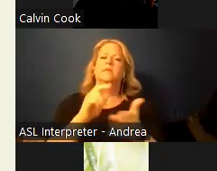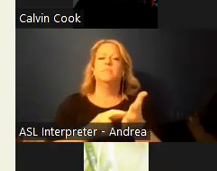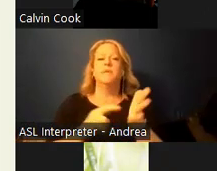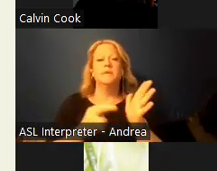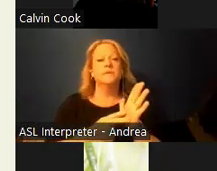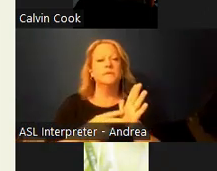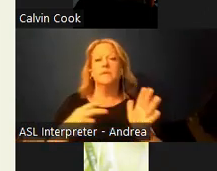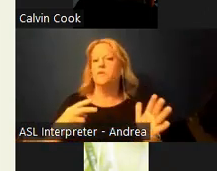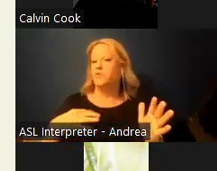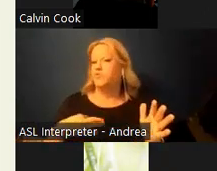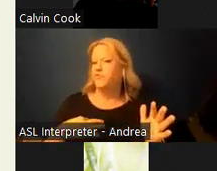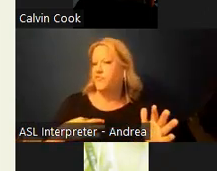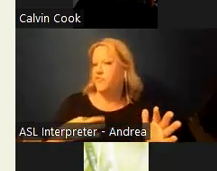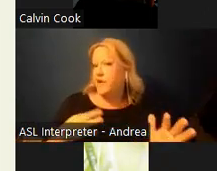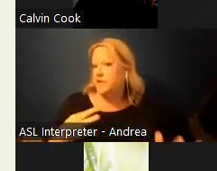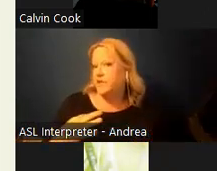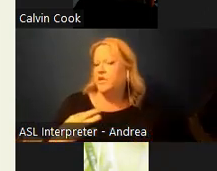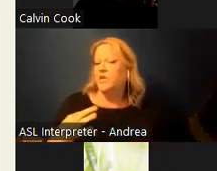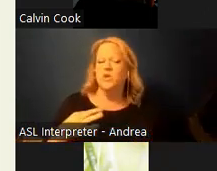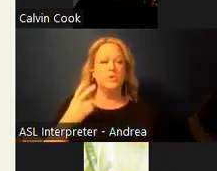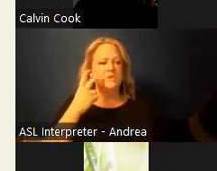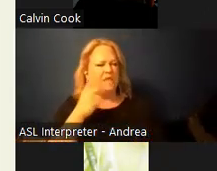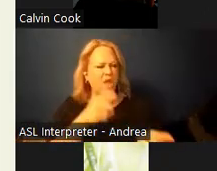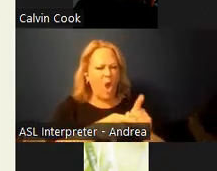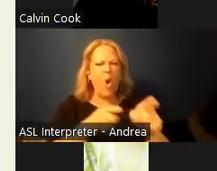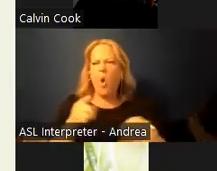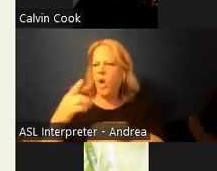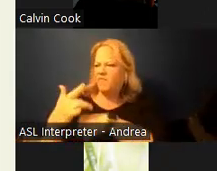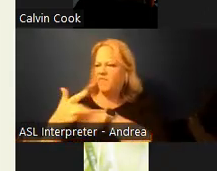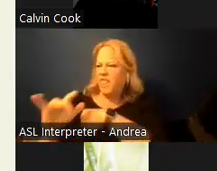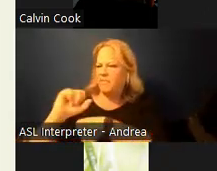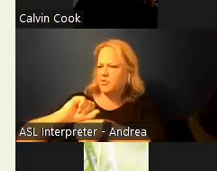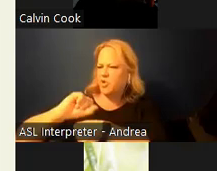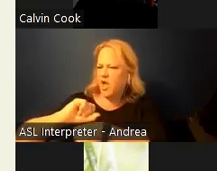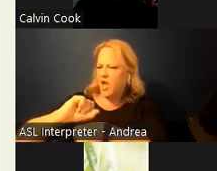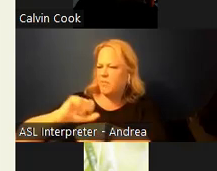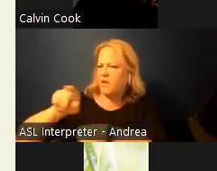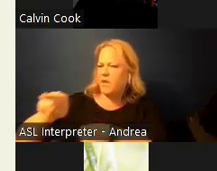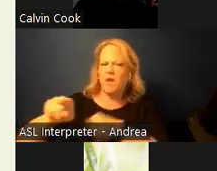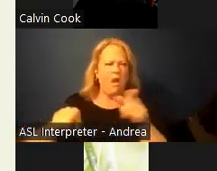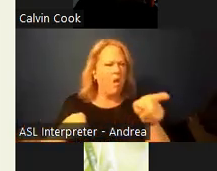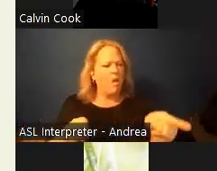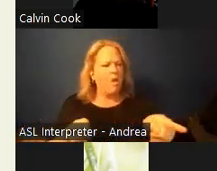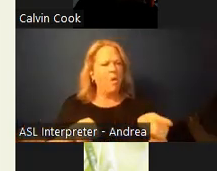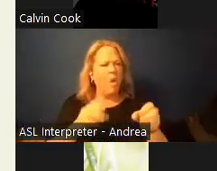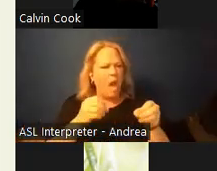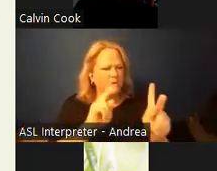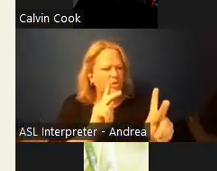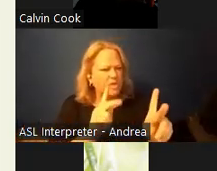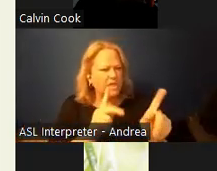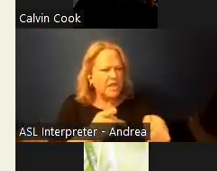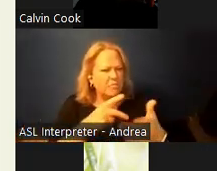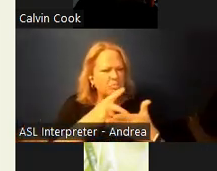that things become available. Maybe somebody has a job opening or somebody has a new project